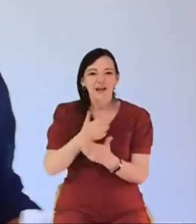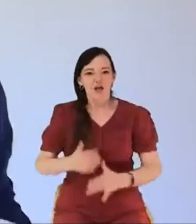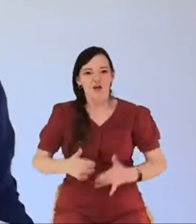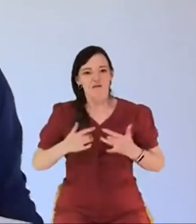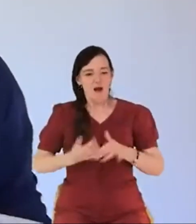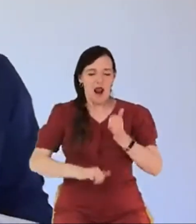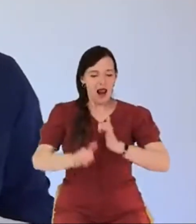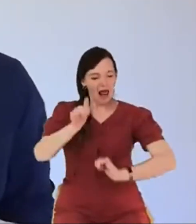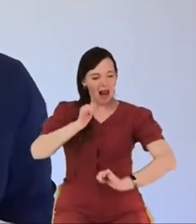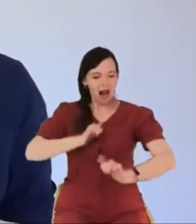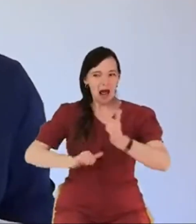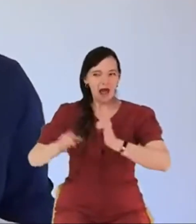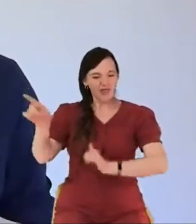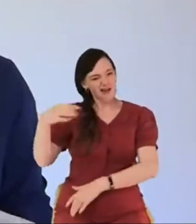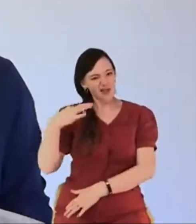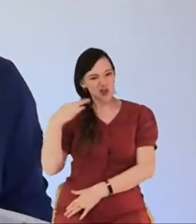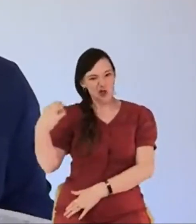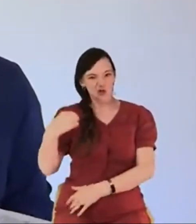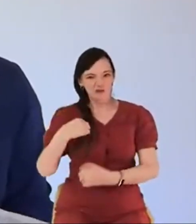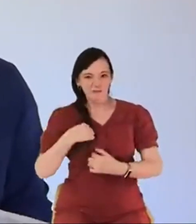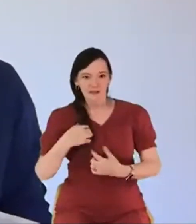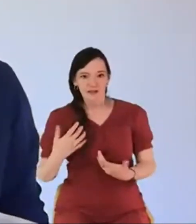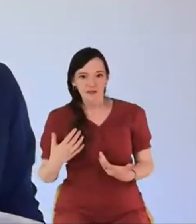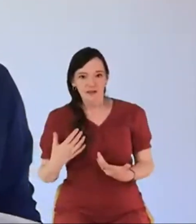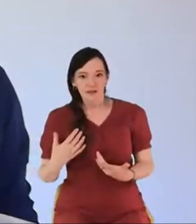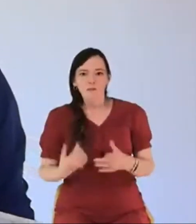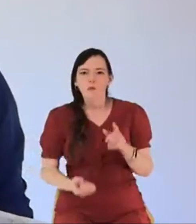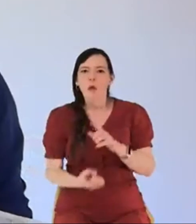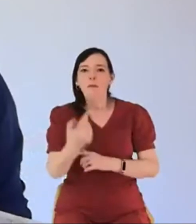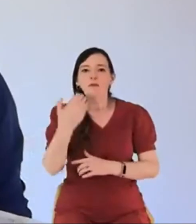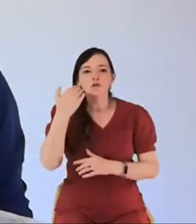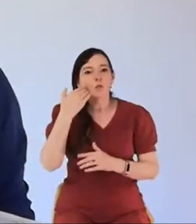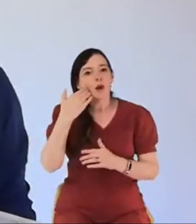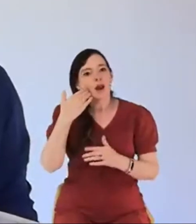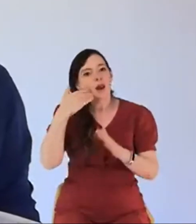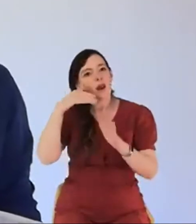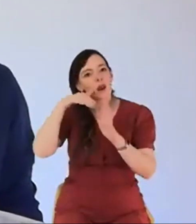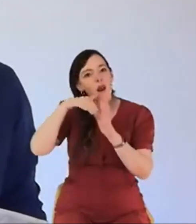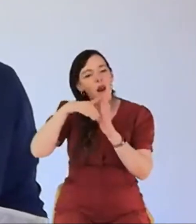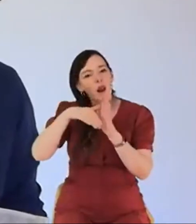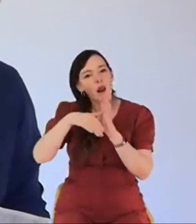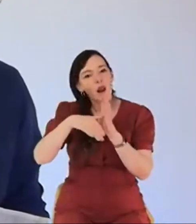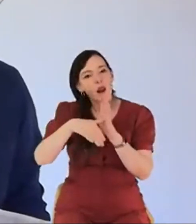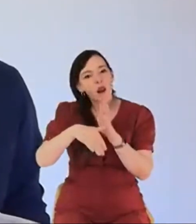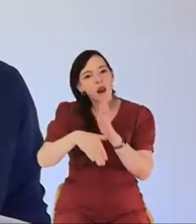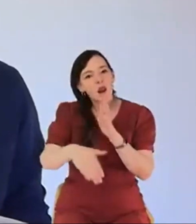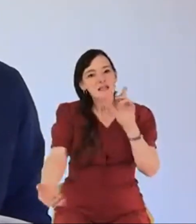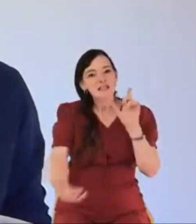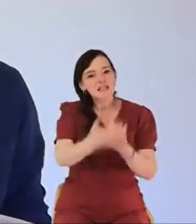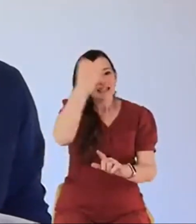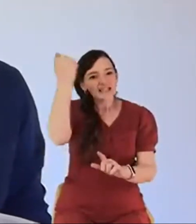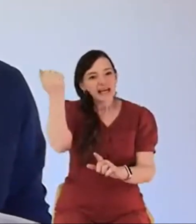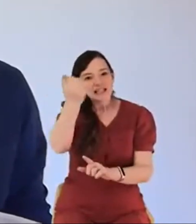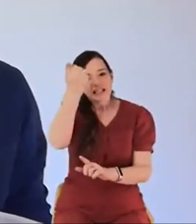chose me but what happens when you lose your speed you're not so successful or you